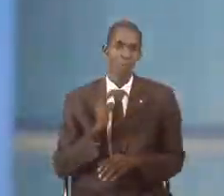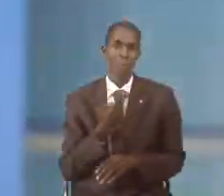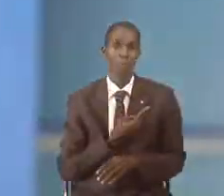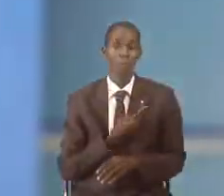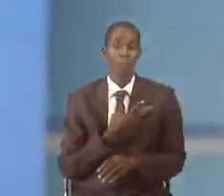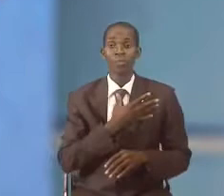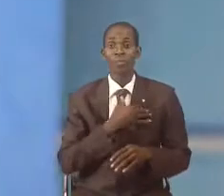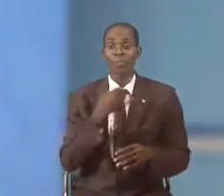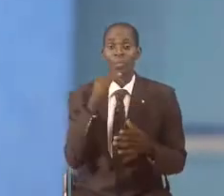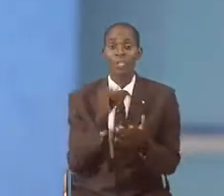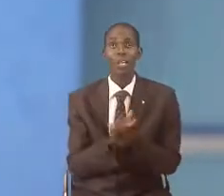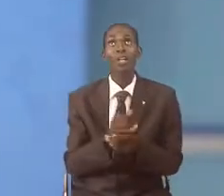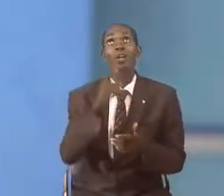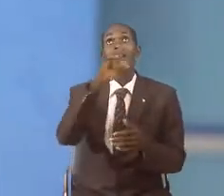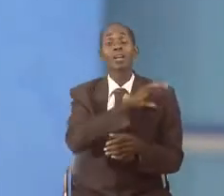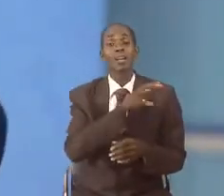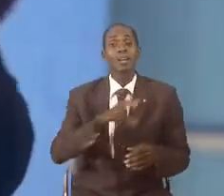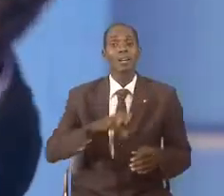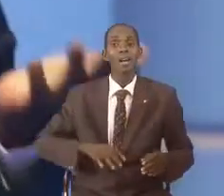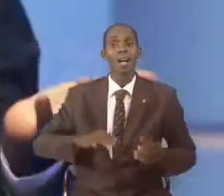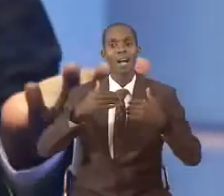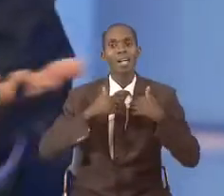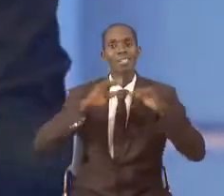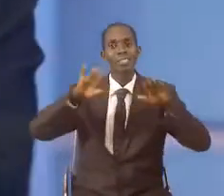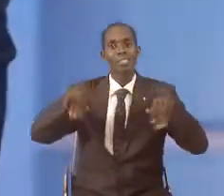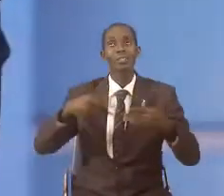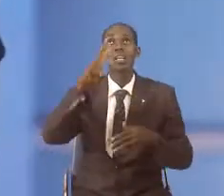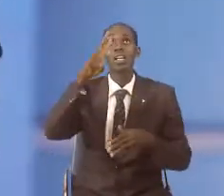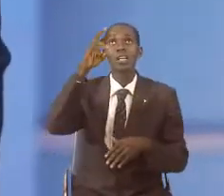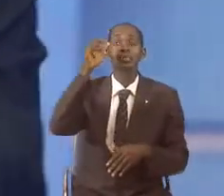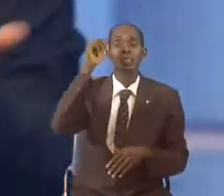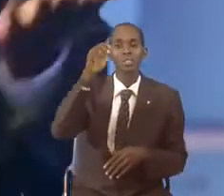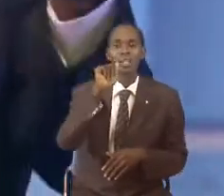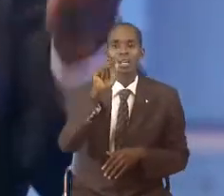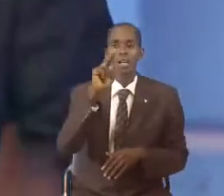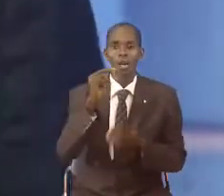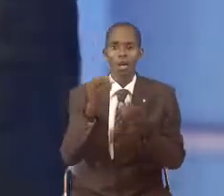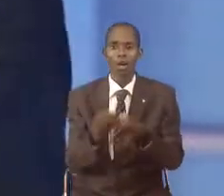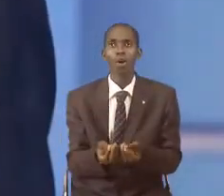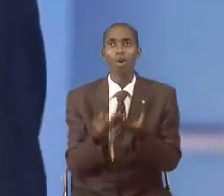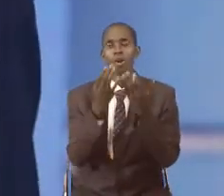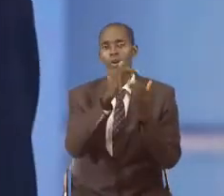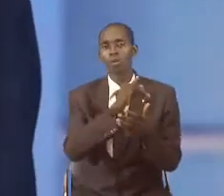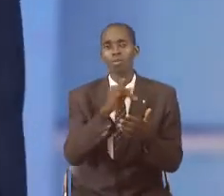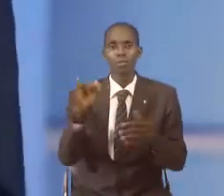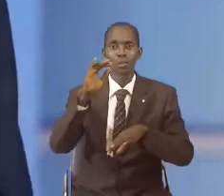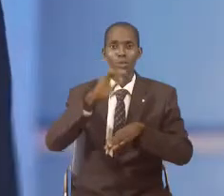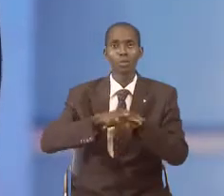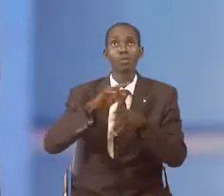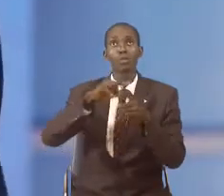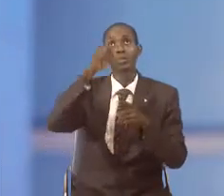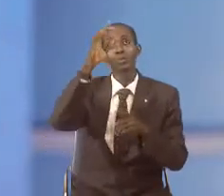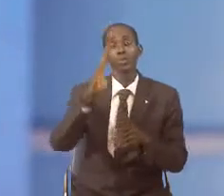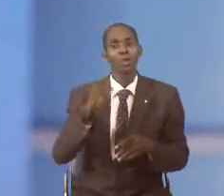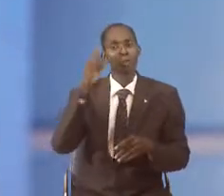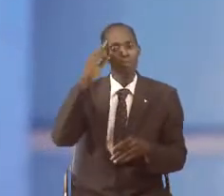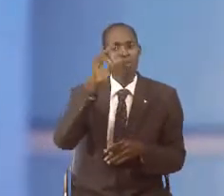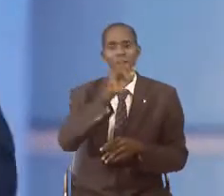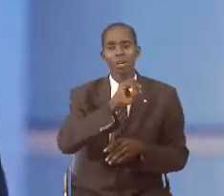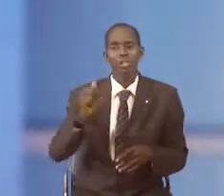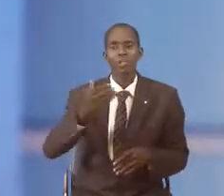to us. That's what Christ has done for you. And he says Christ has given himself an offering and